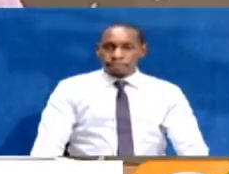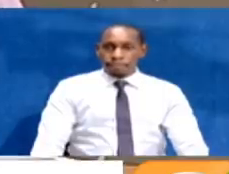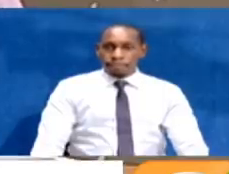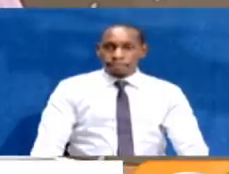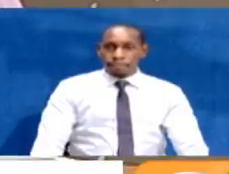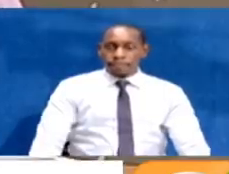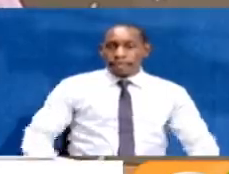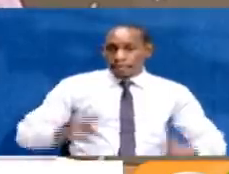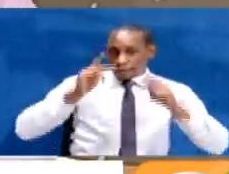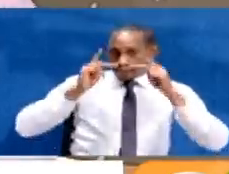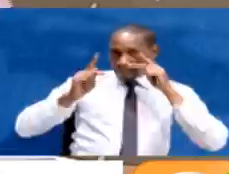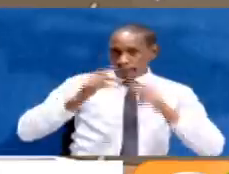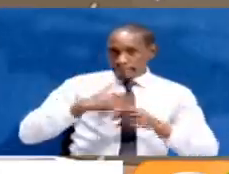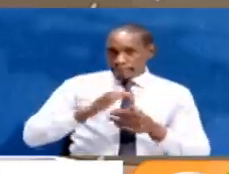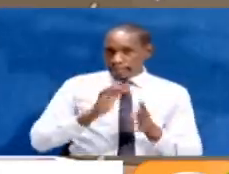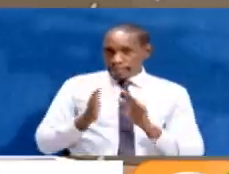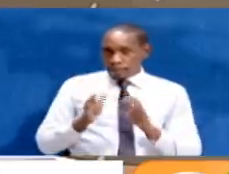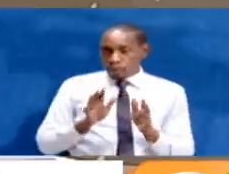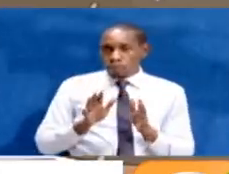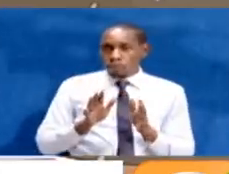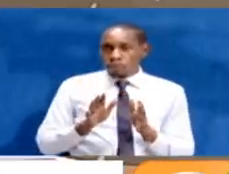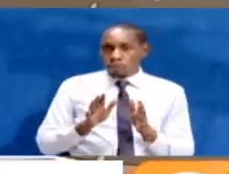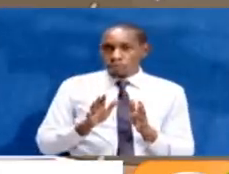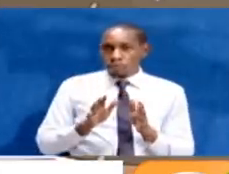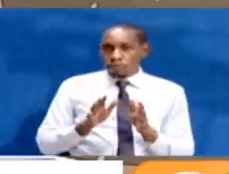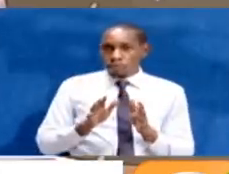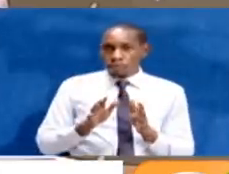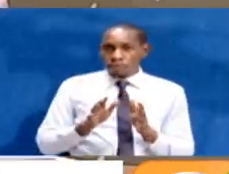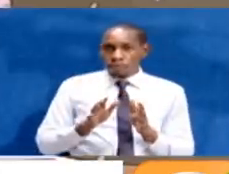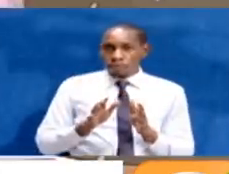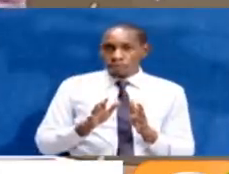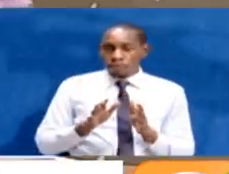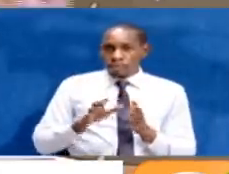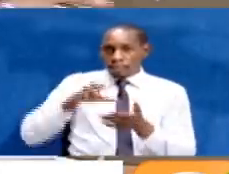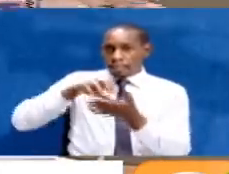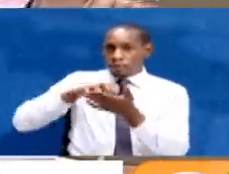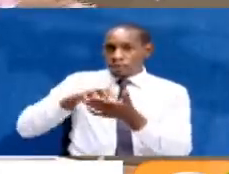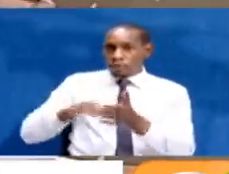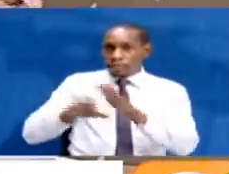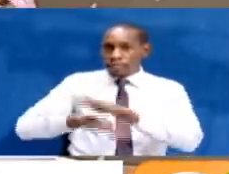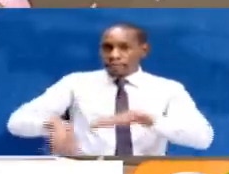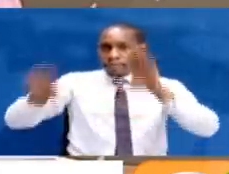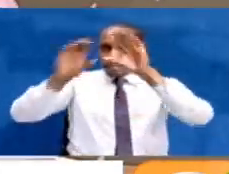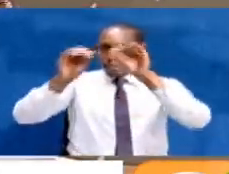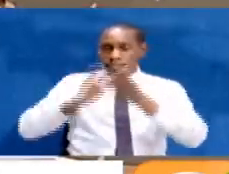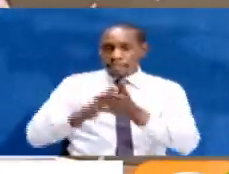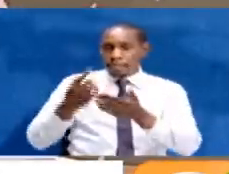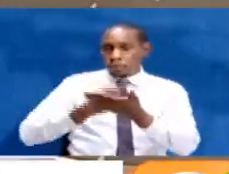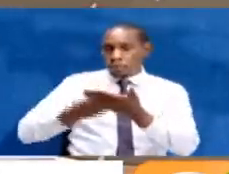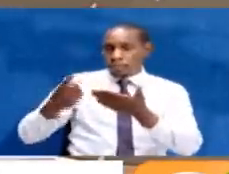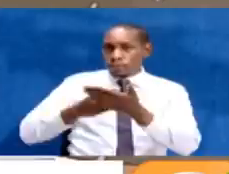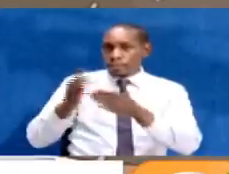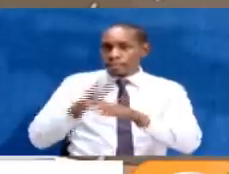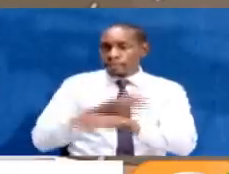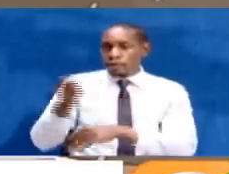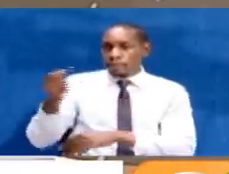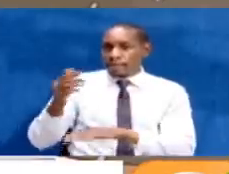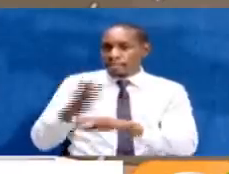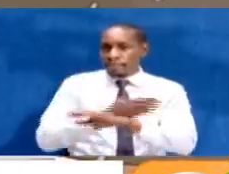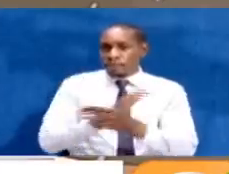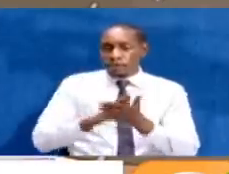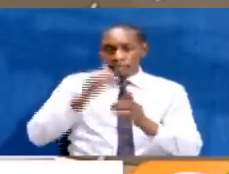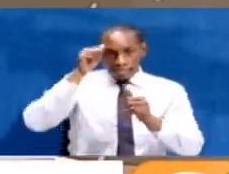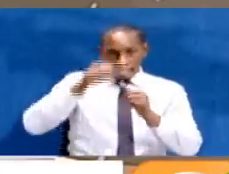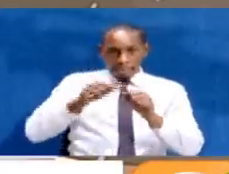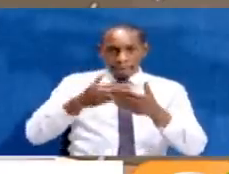I'd like to look at it in terms of now how the fortunes have been for the deputy president in recent weeks and months. Before that, I remember